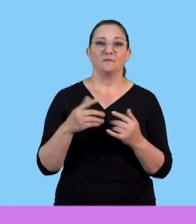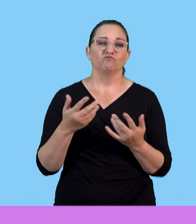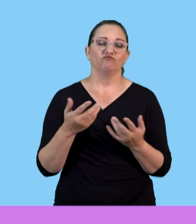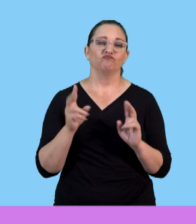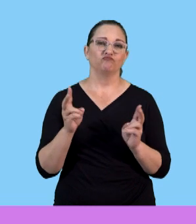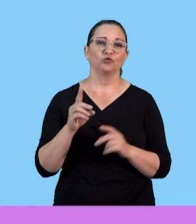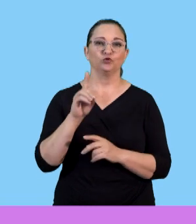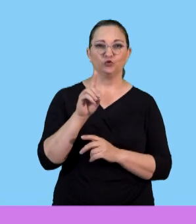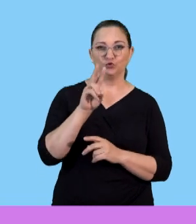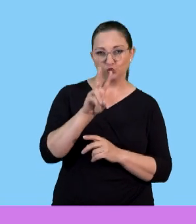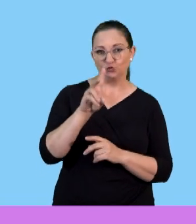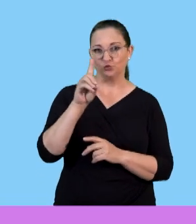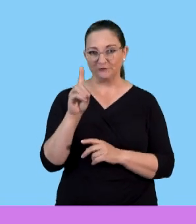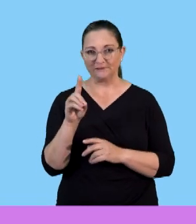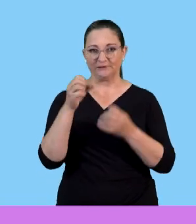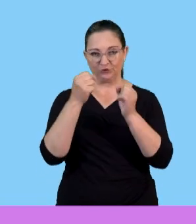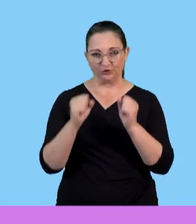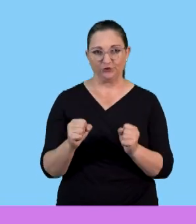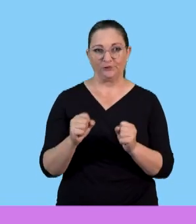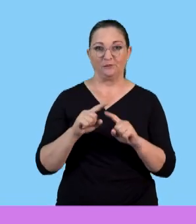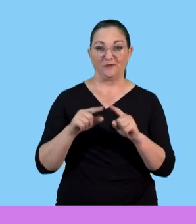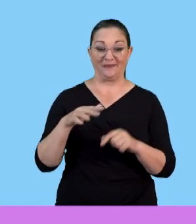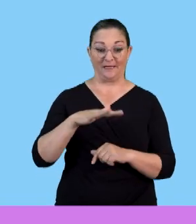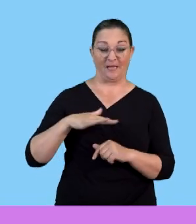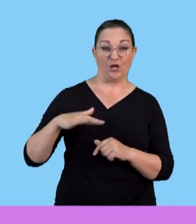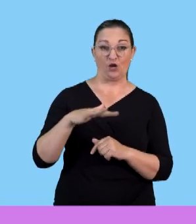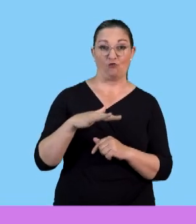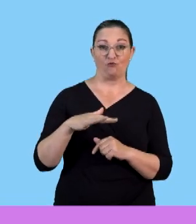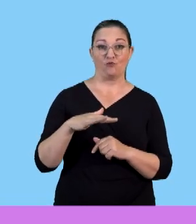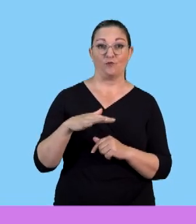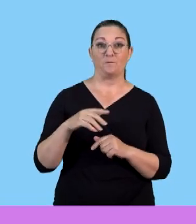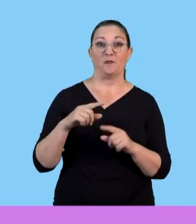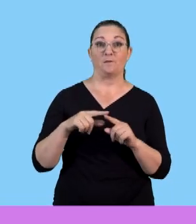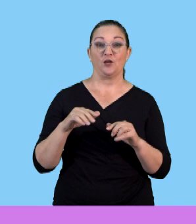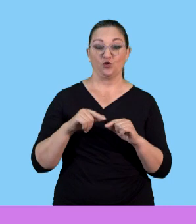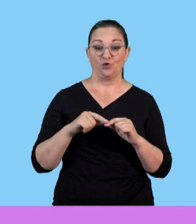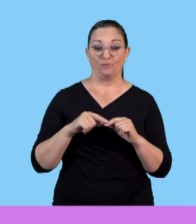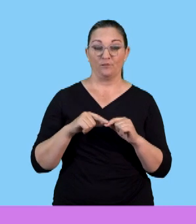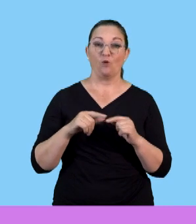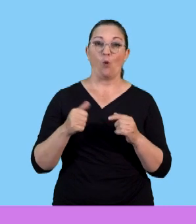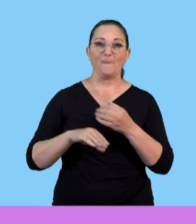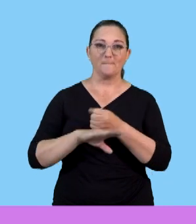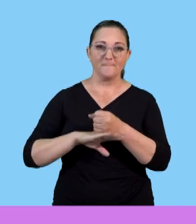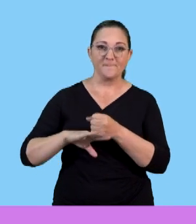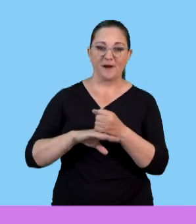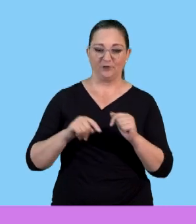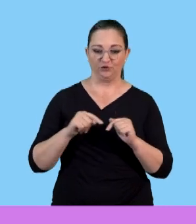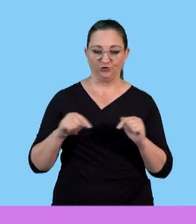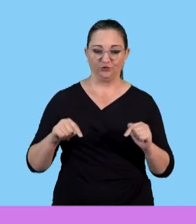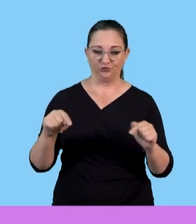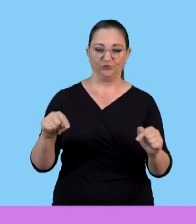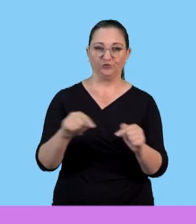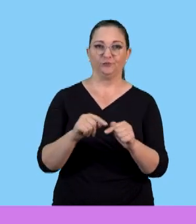2D shape. The area of a shape is the size of its surface or the base.